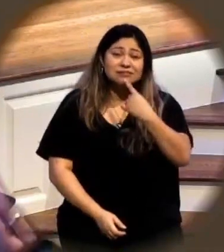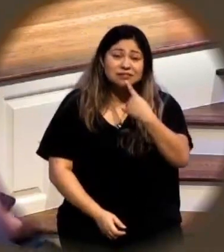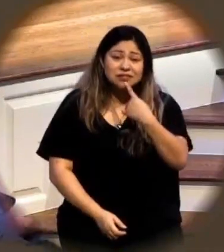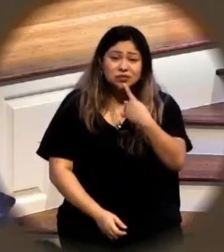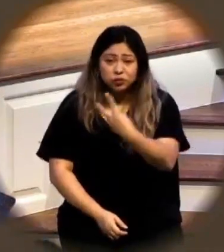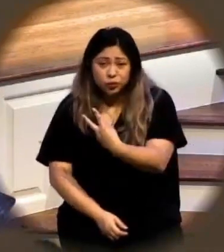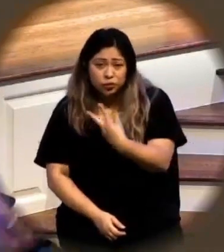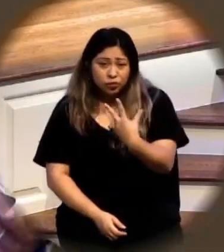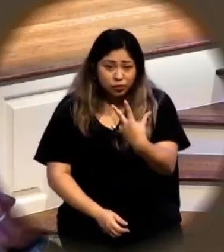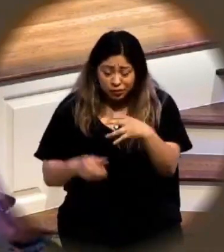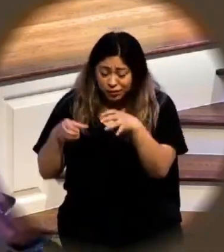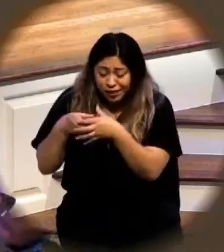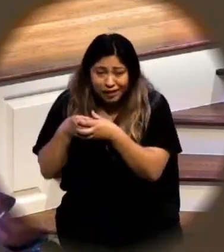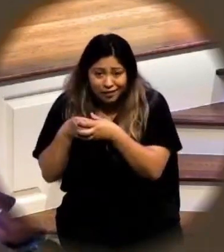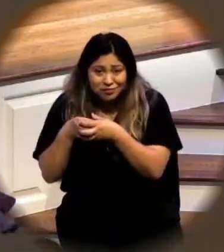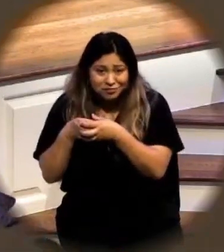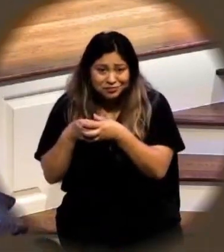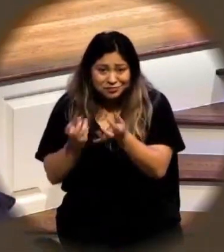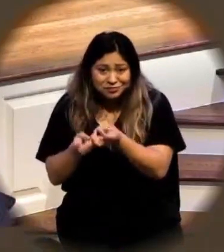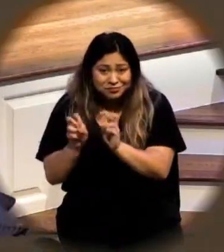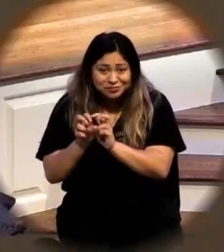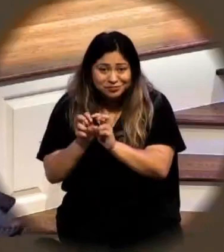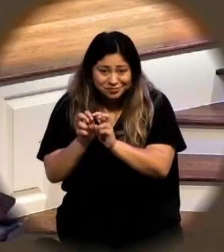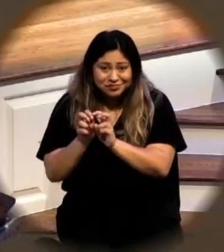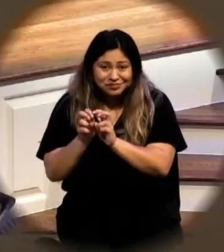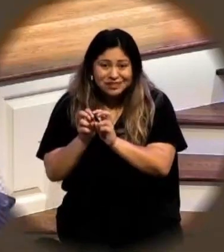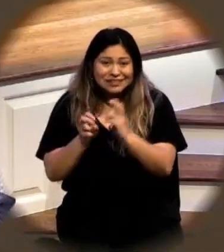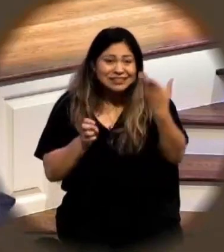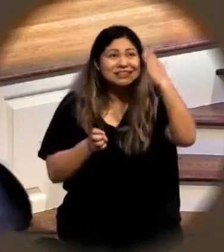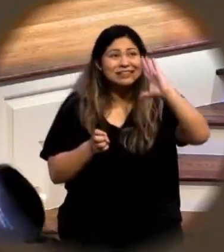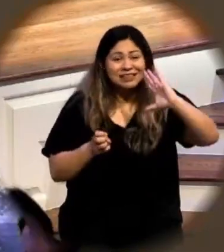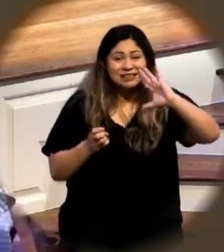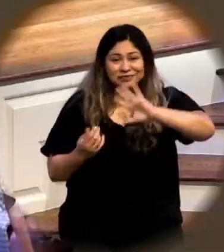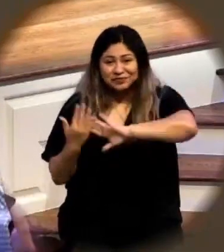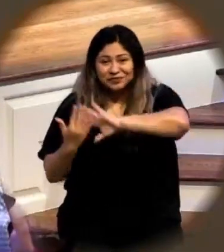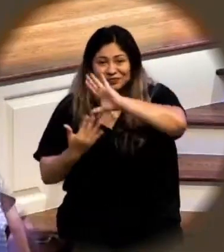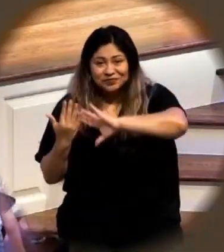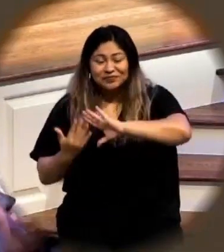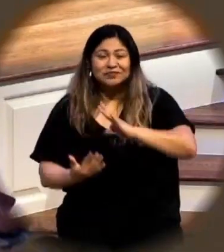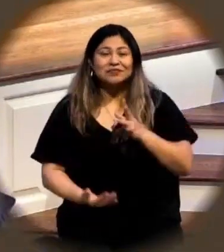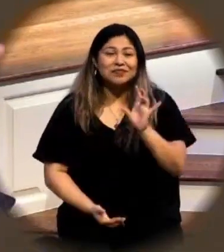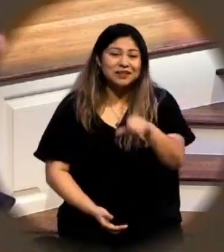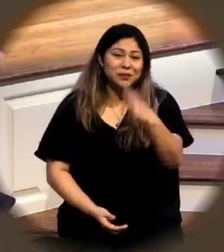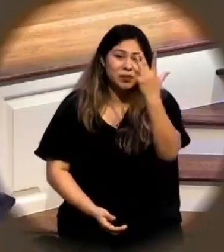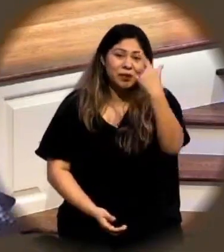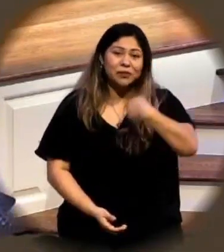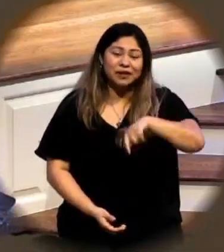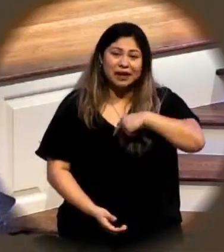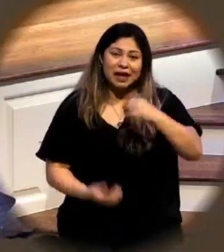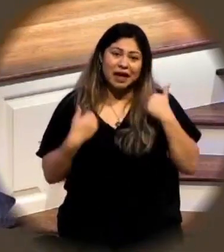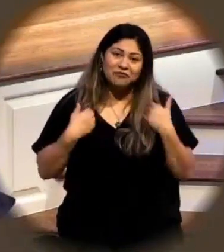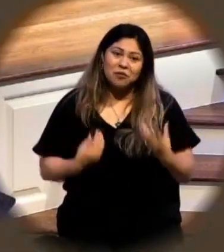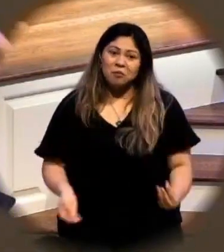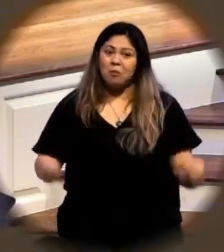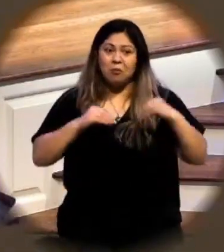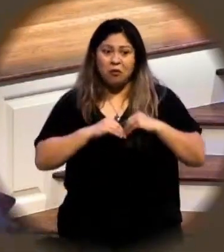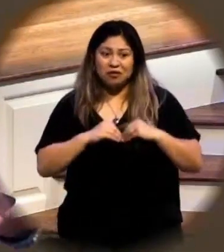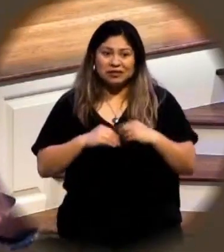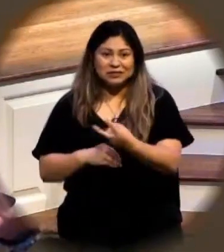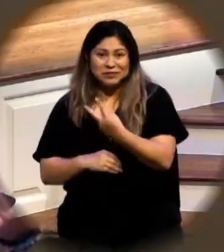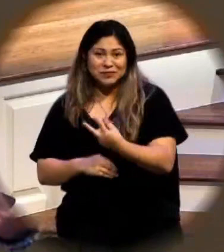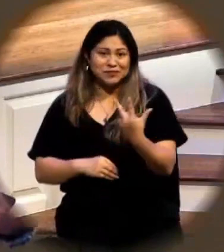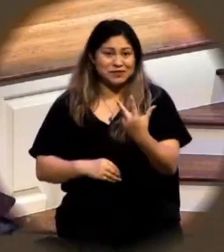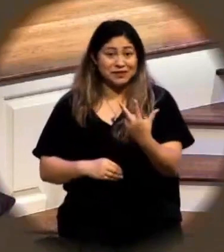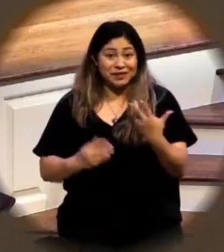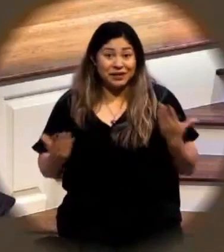the midst of the gathering. And because of that, we have got way more than two or three in this room and way more than two or three online. He is here